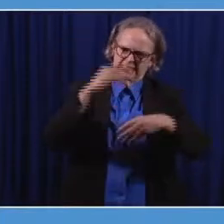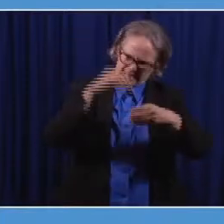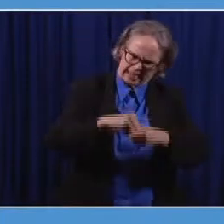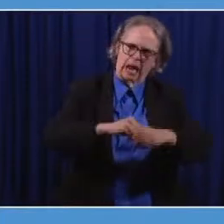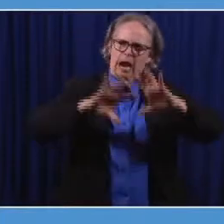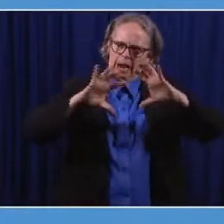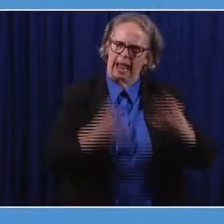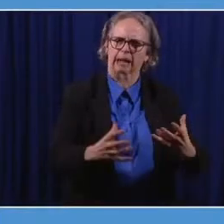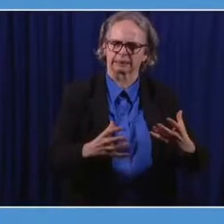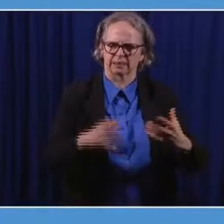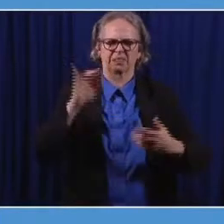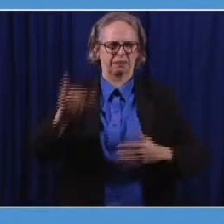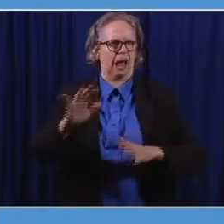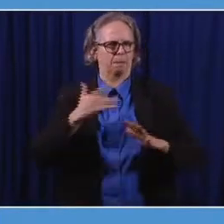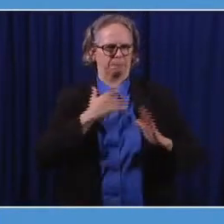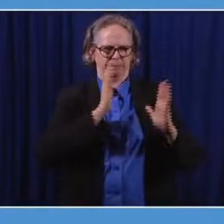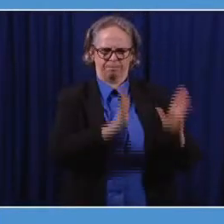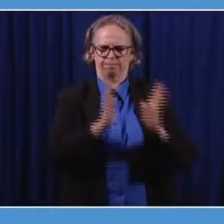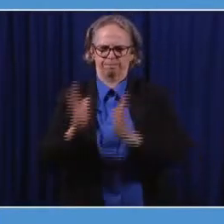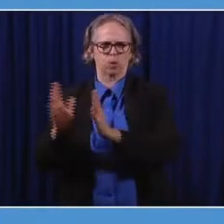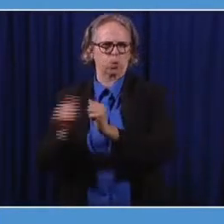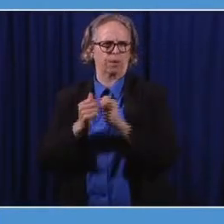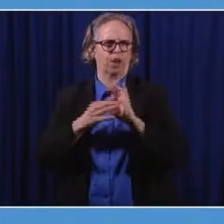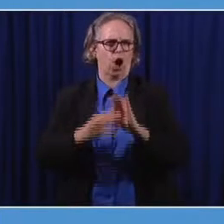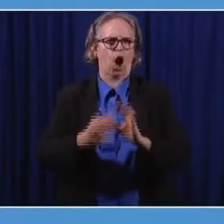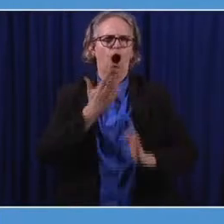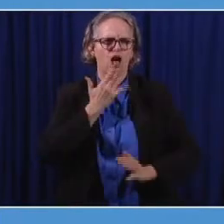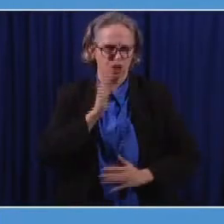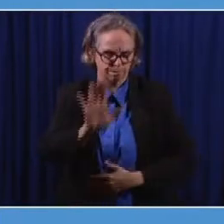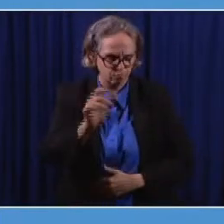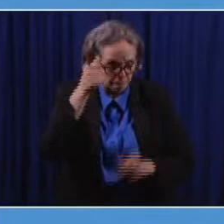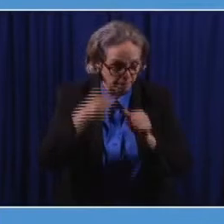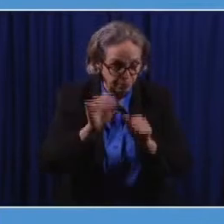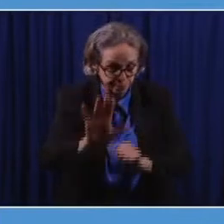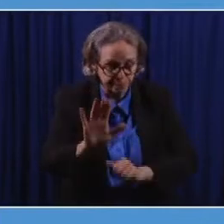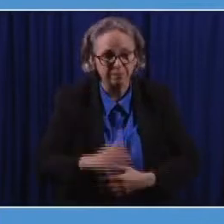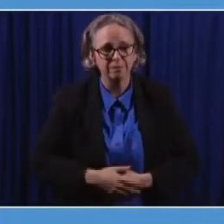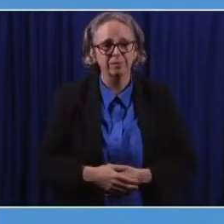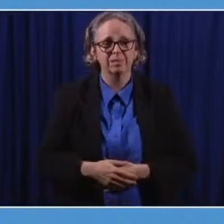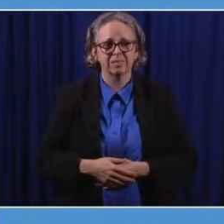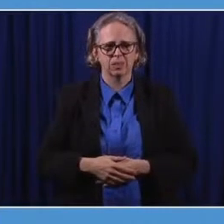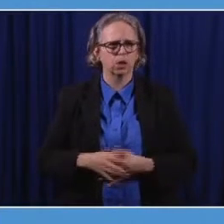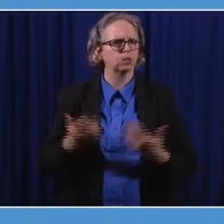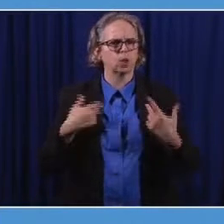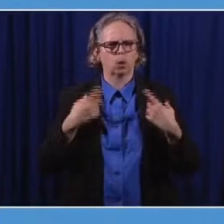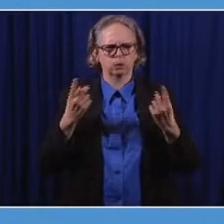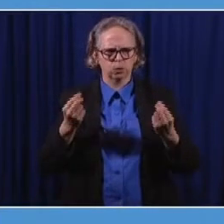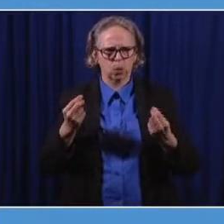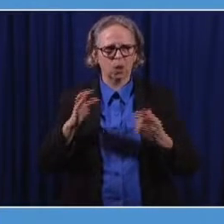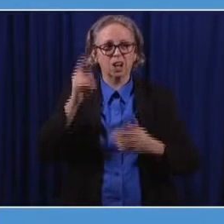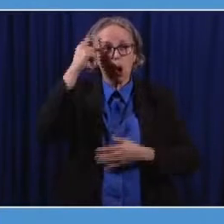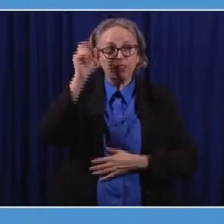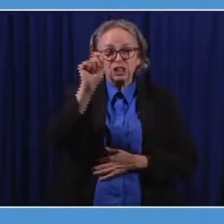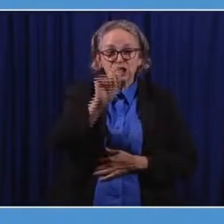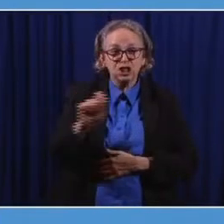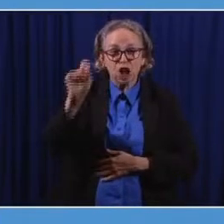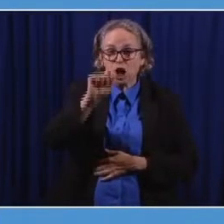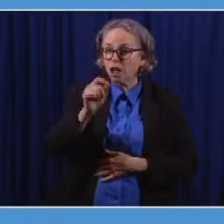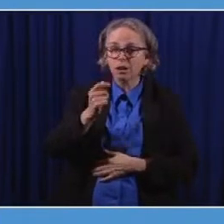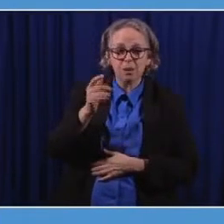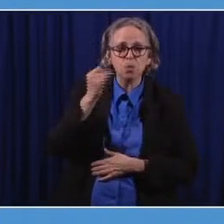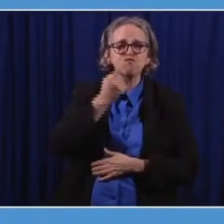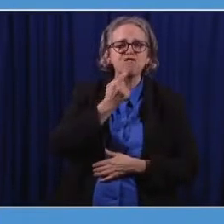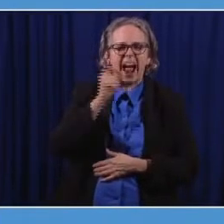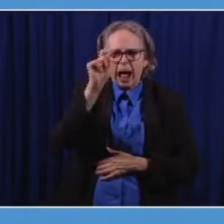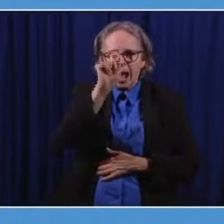more whitish color. And so what we've done is just circle these. So you can see in some counties, they're mostly